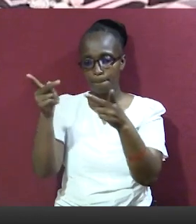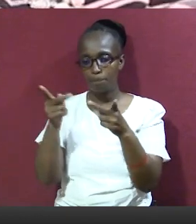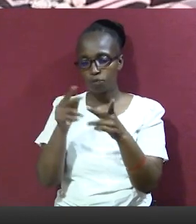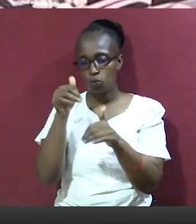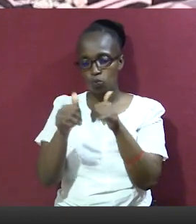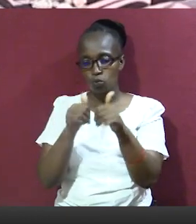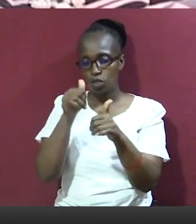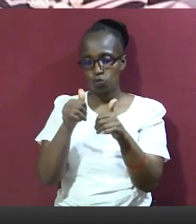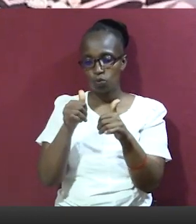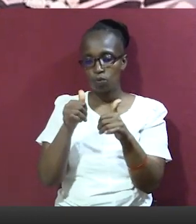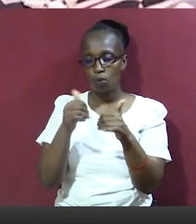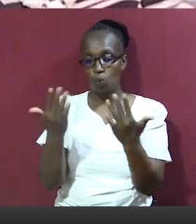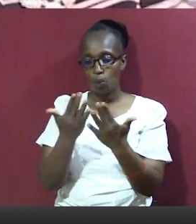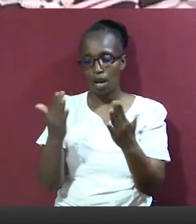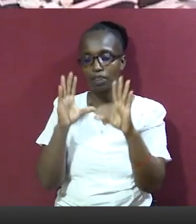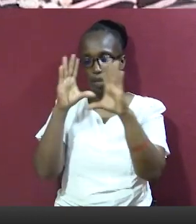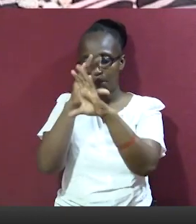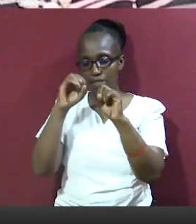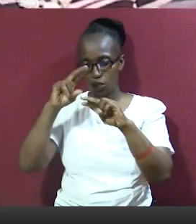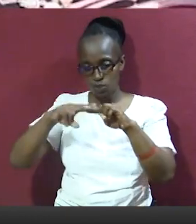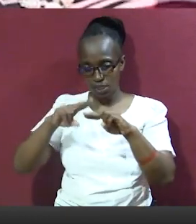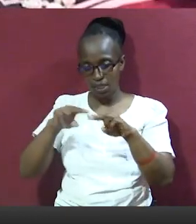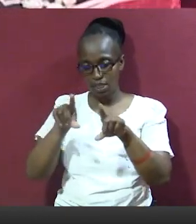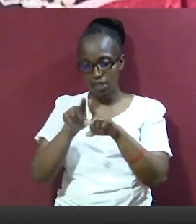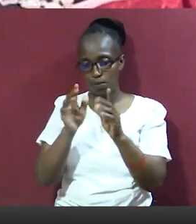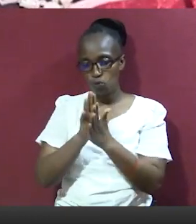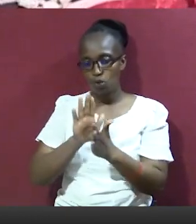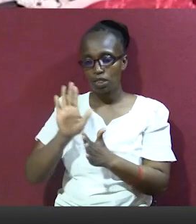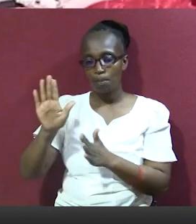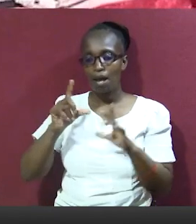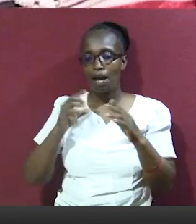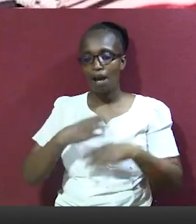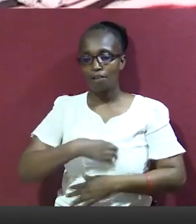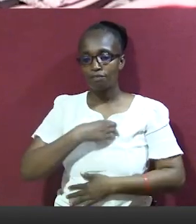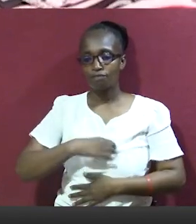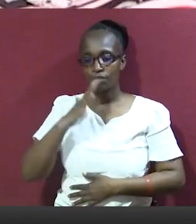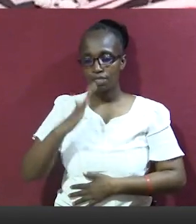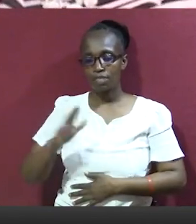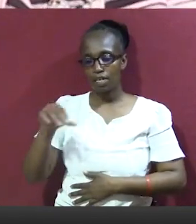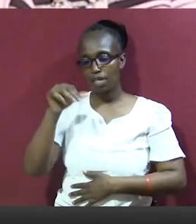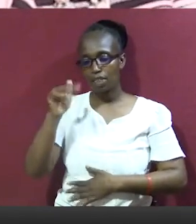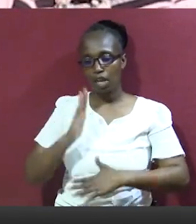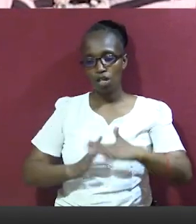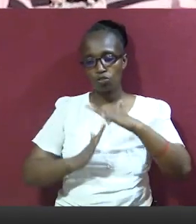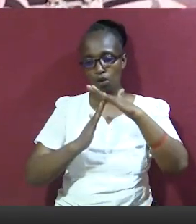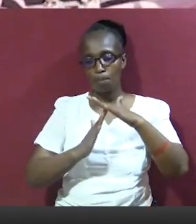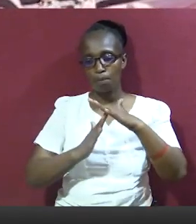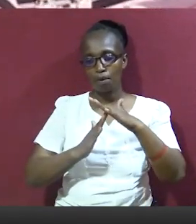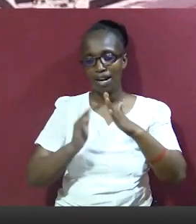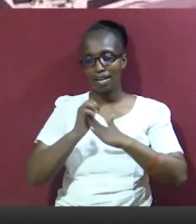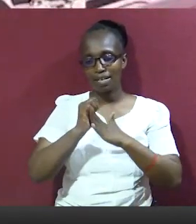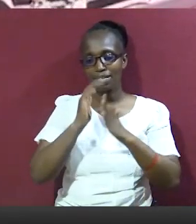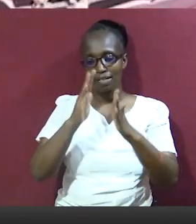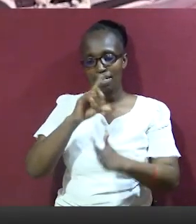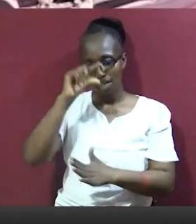Excellency the President and his guests, as well as senior officials within government, both at